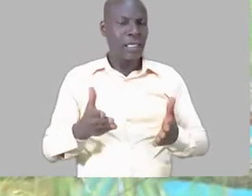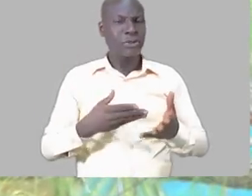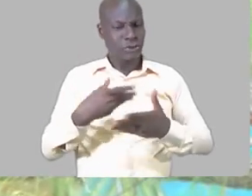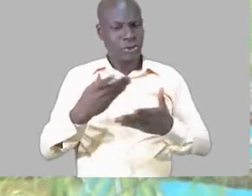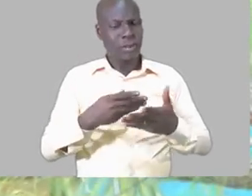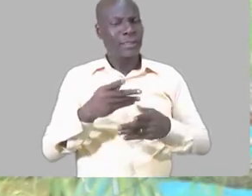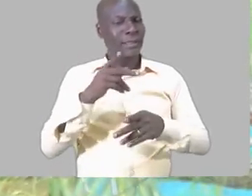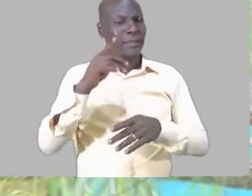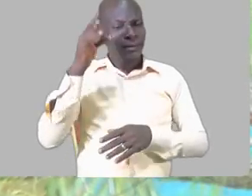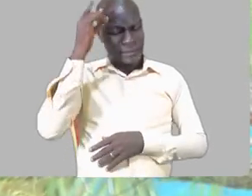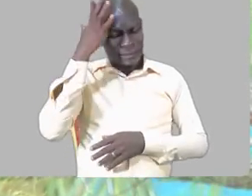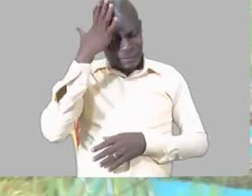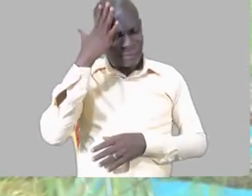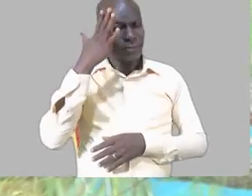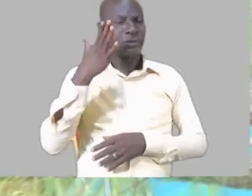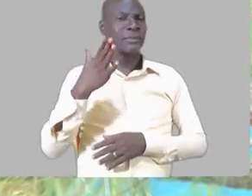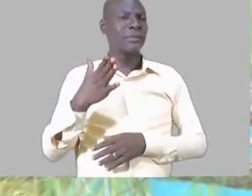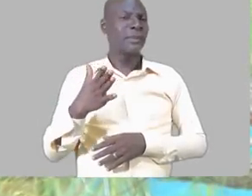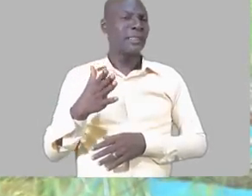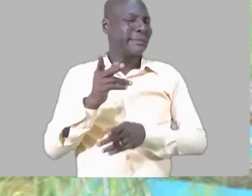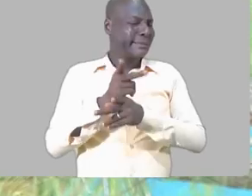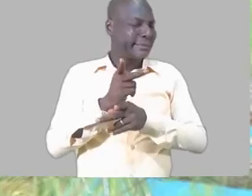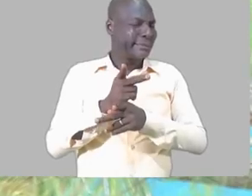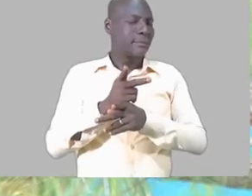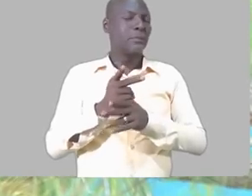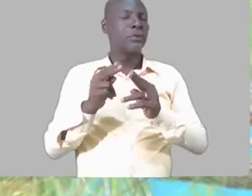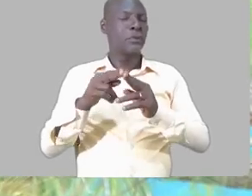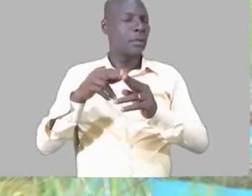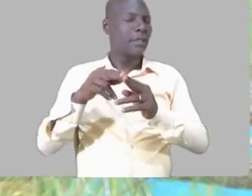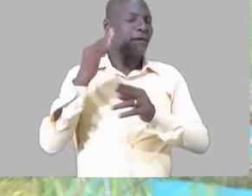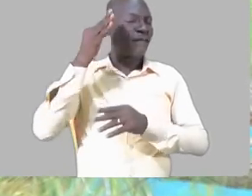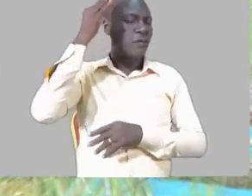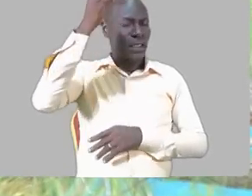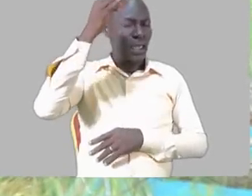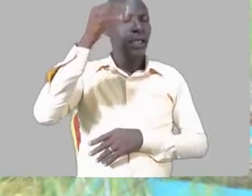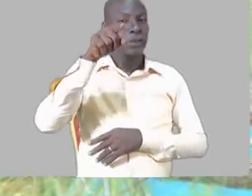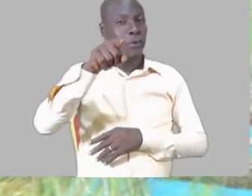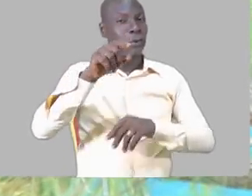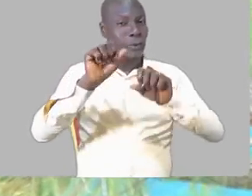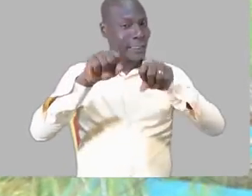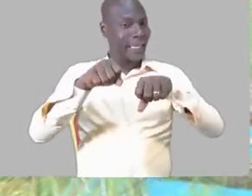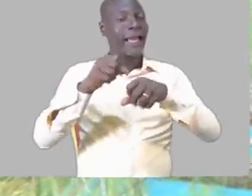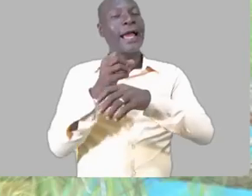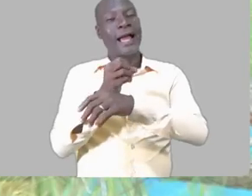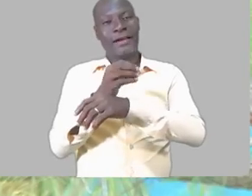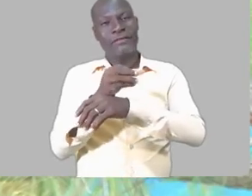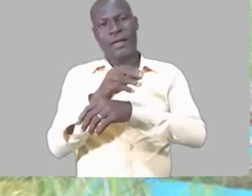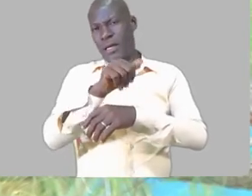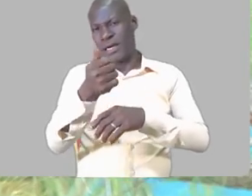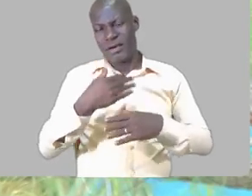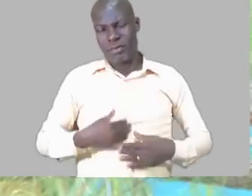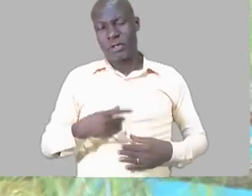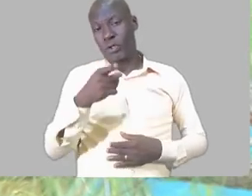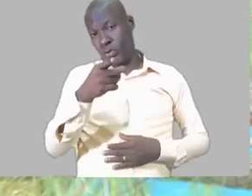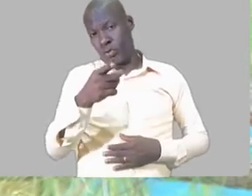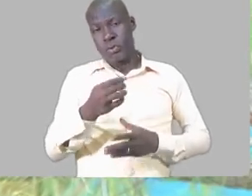betumi edibiato ukotukumu. Na ode etu uma. Anase unananom. Ana obi biara wo wanyini chan